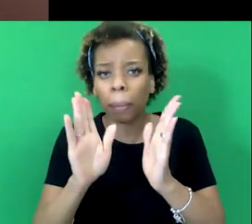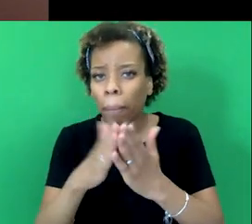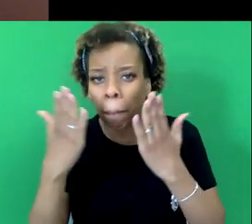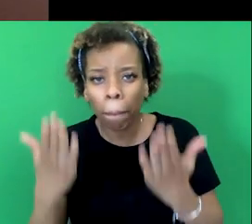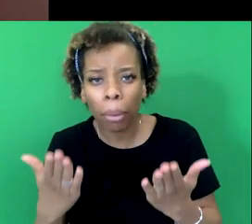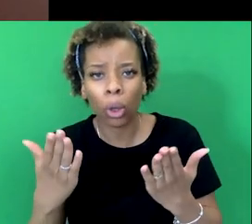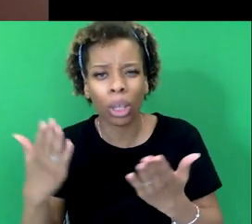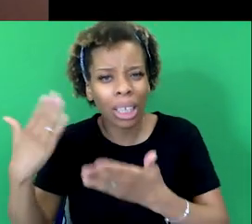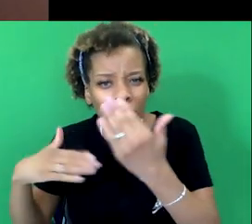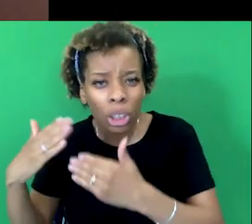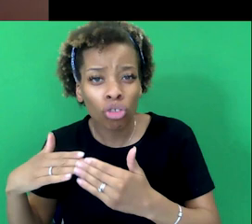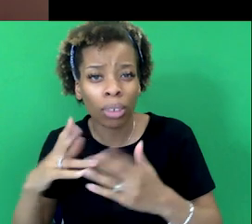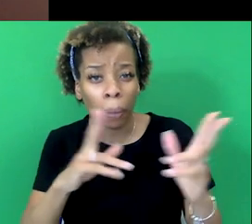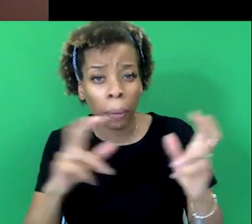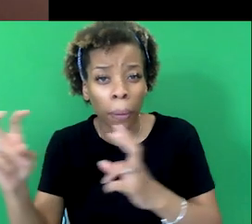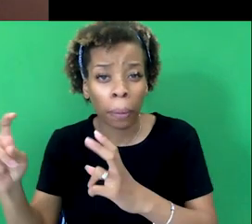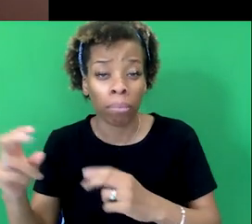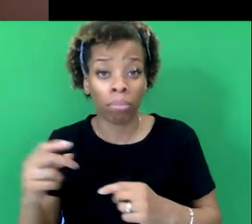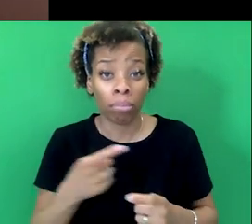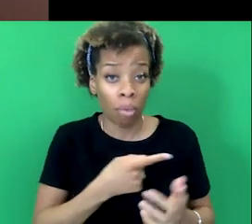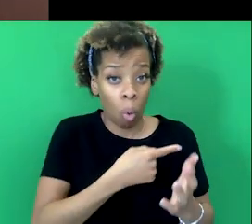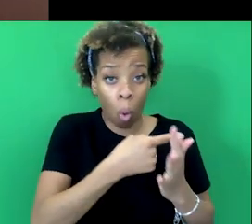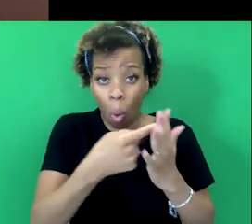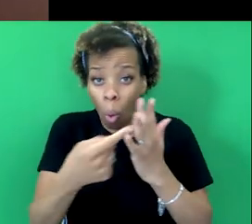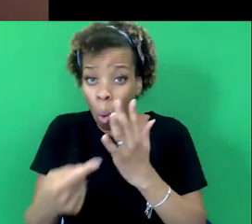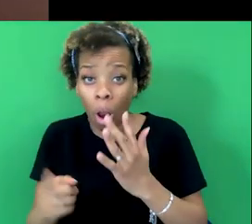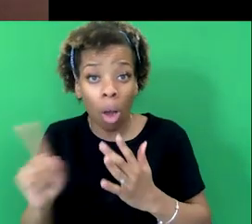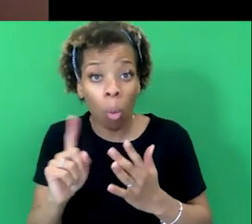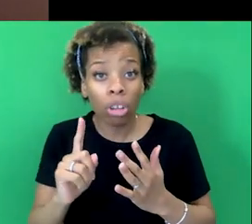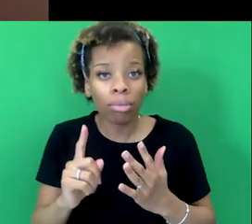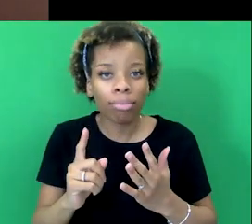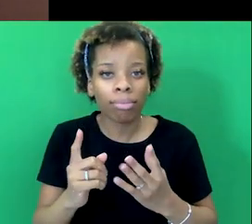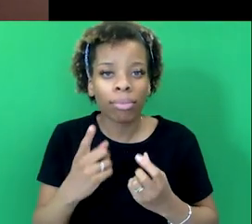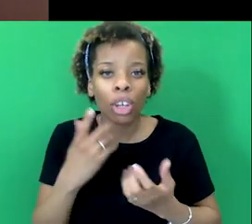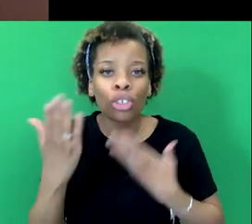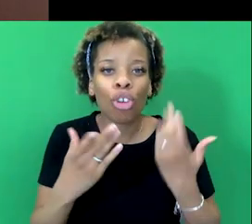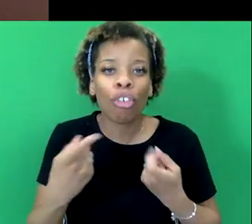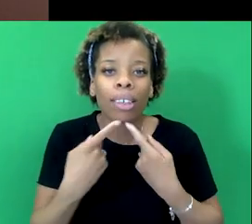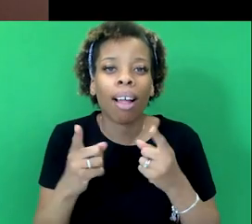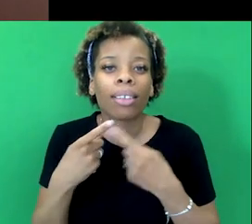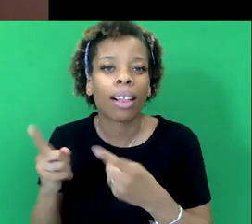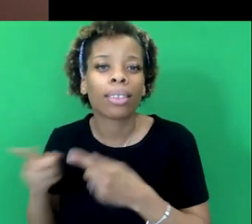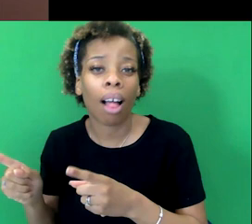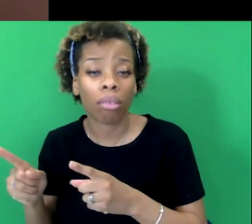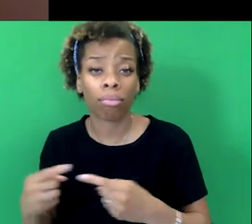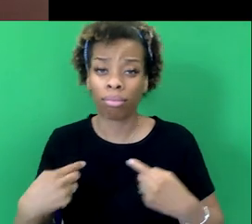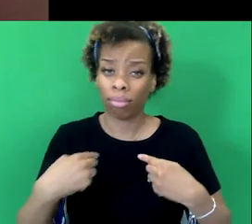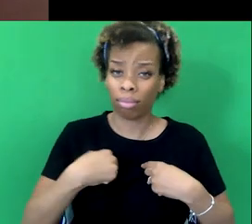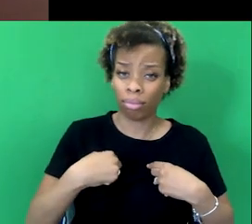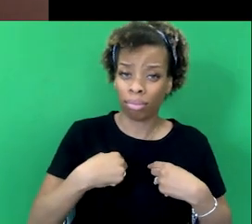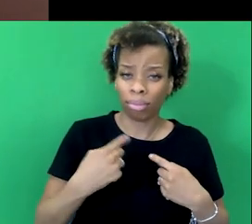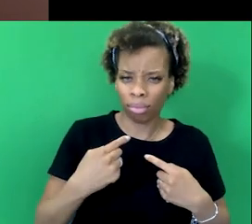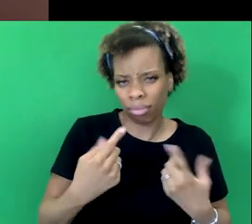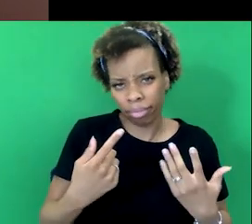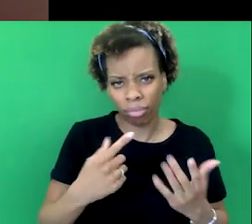traditional history, is storytelling. And that's the key to it. And as a historian and art historian who has written